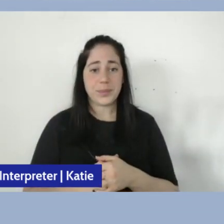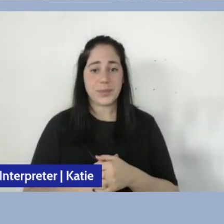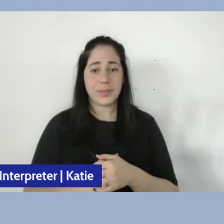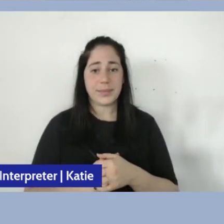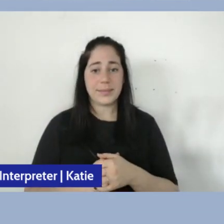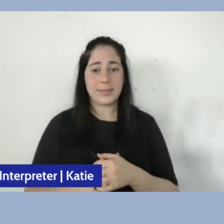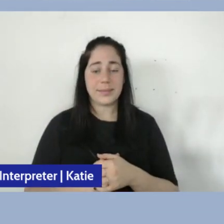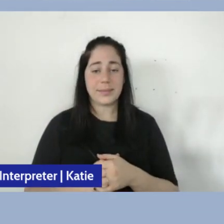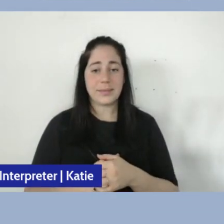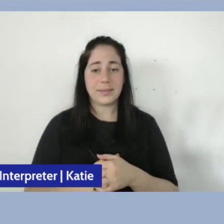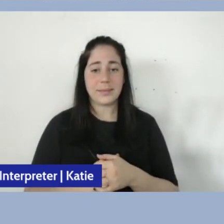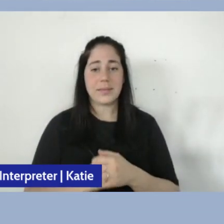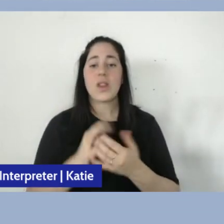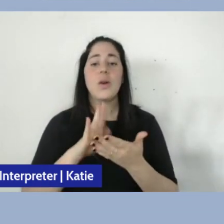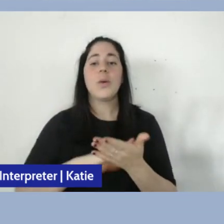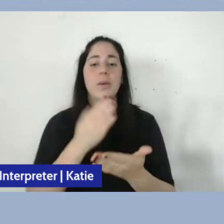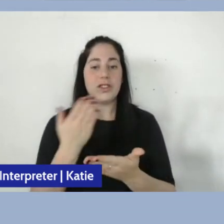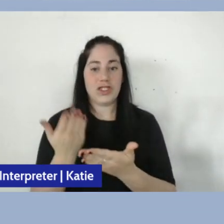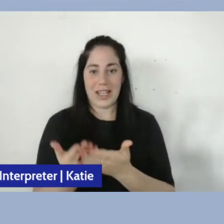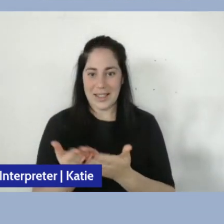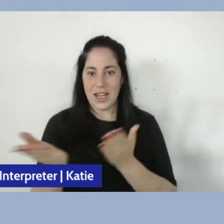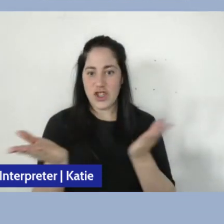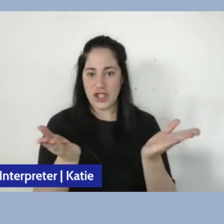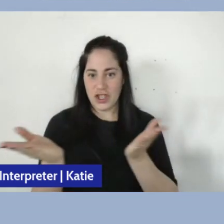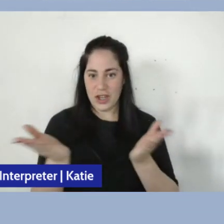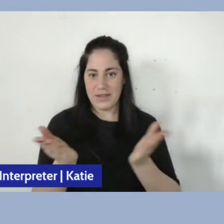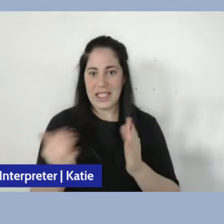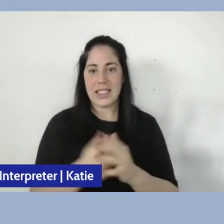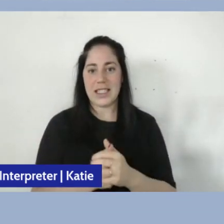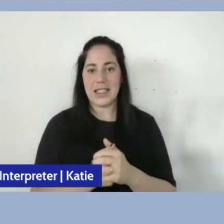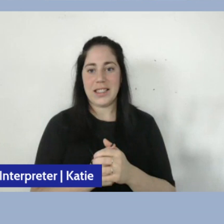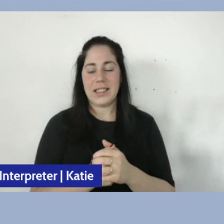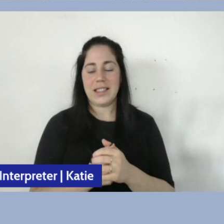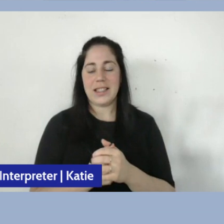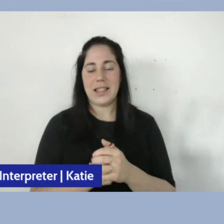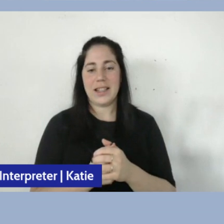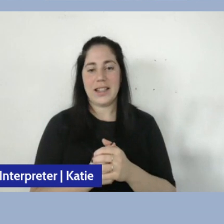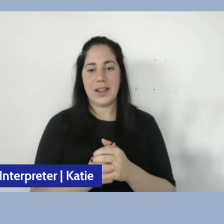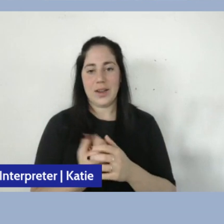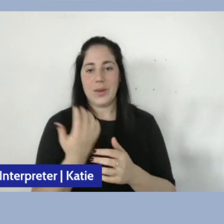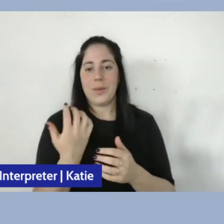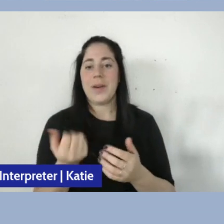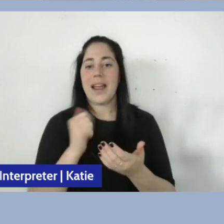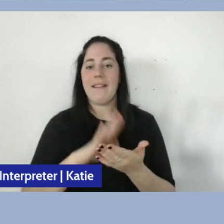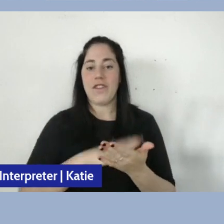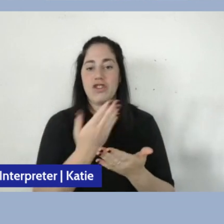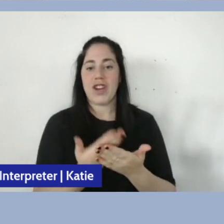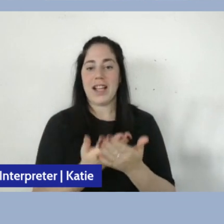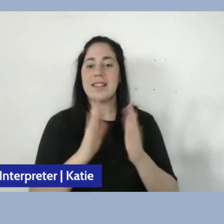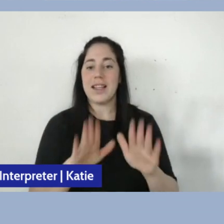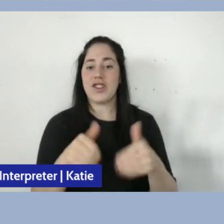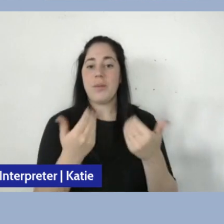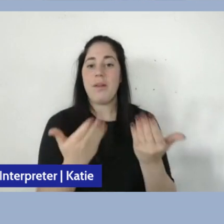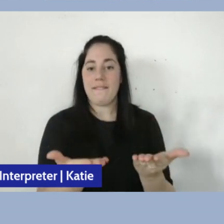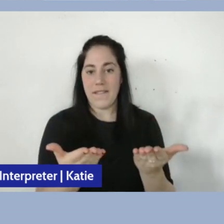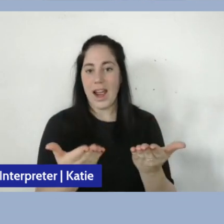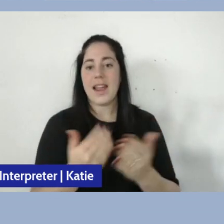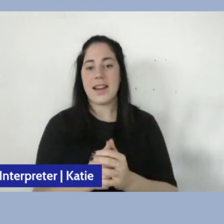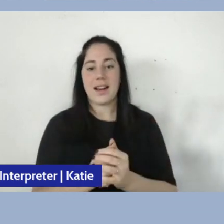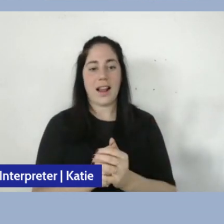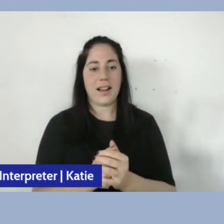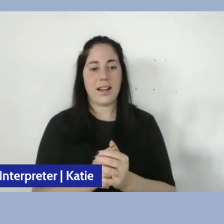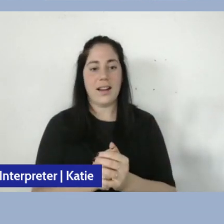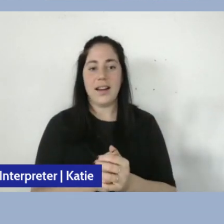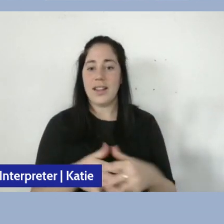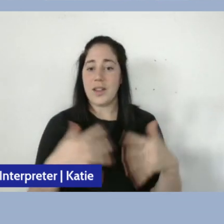the translation service, we've actually got a translation provider that's translating a whole range